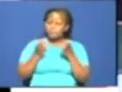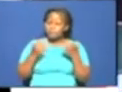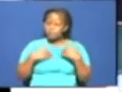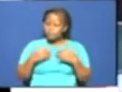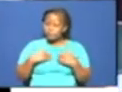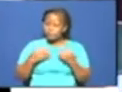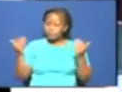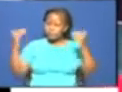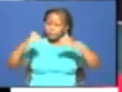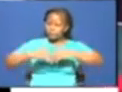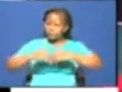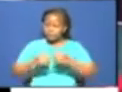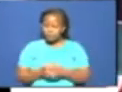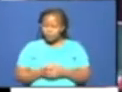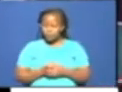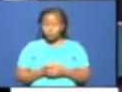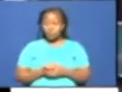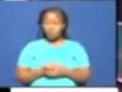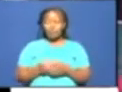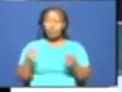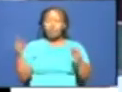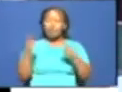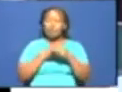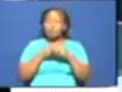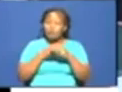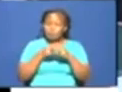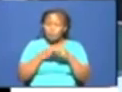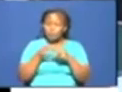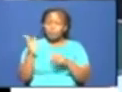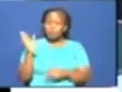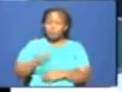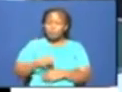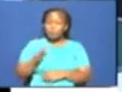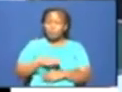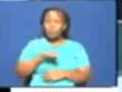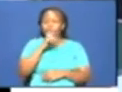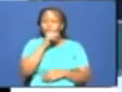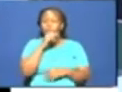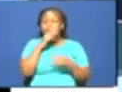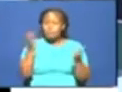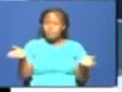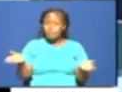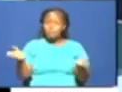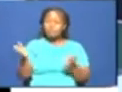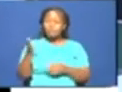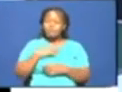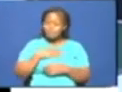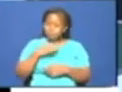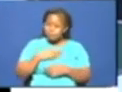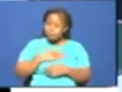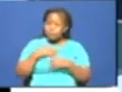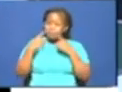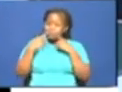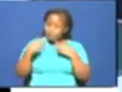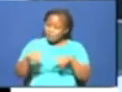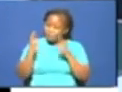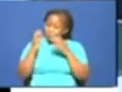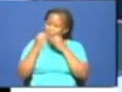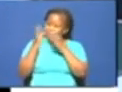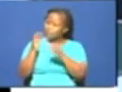events. Very soon, ladies and gentlemen, I will unveil a detailed